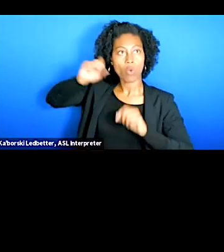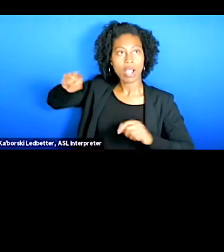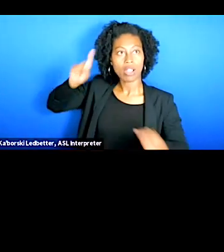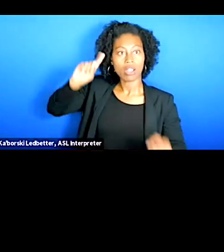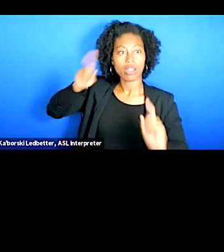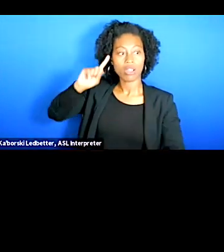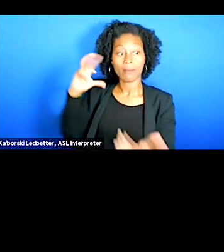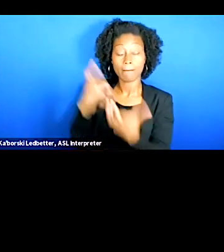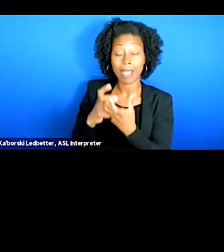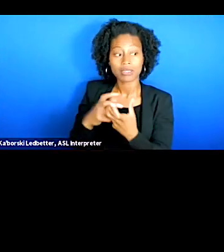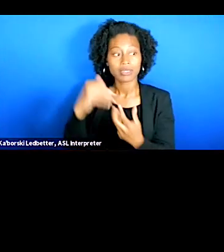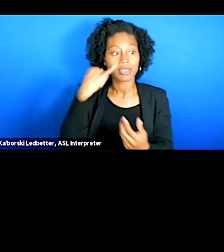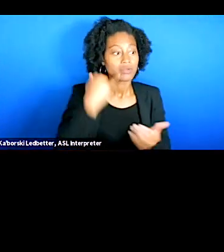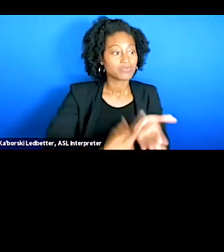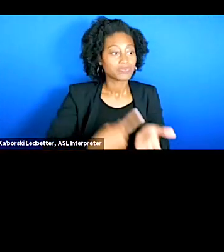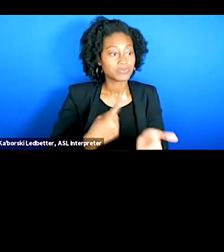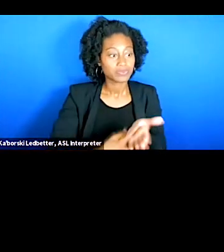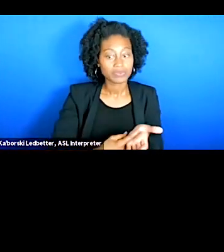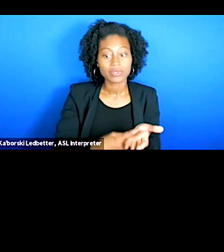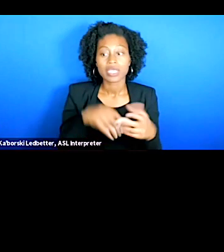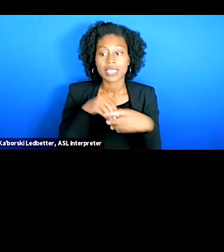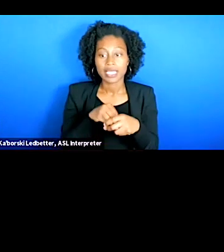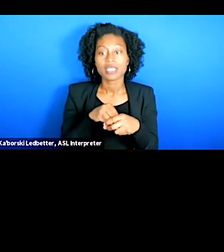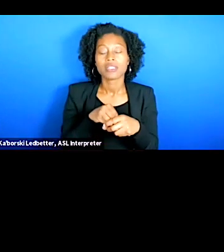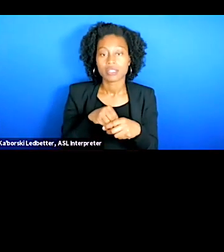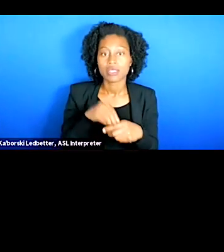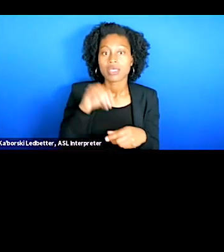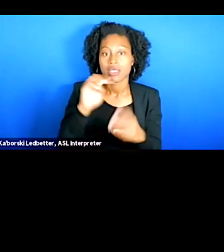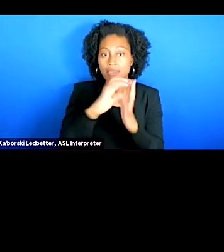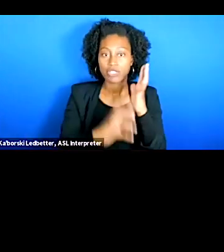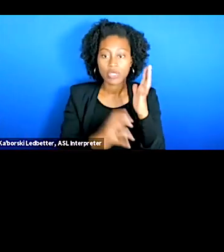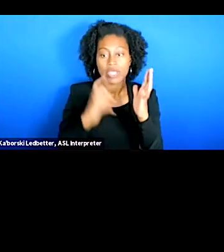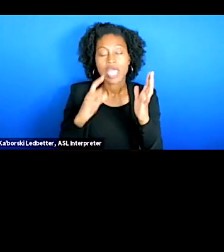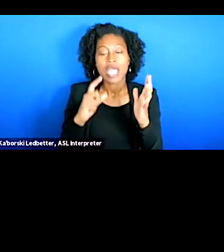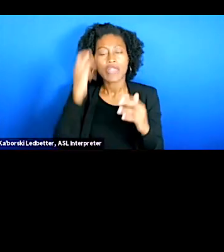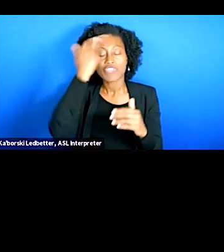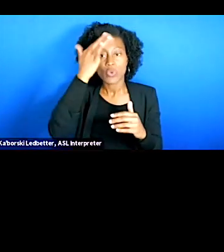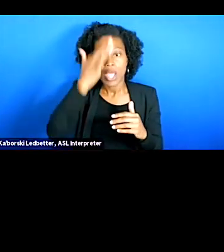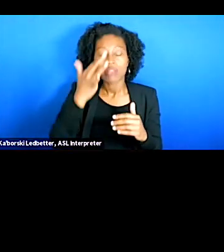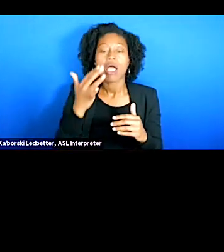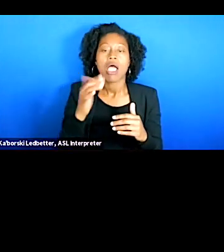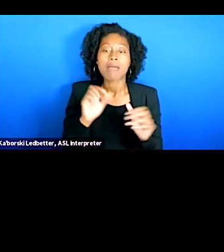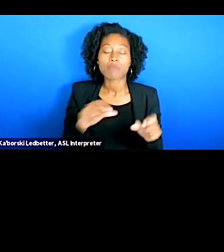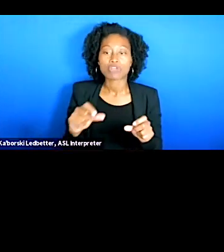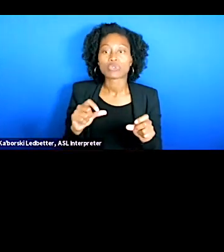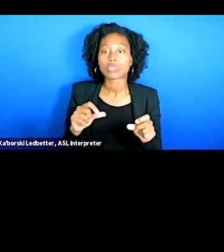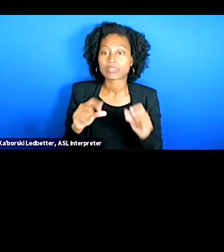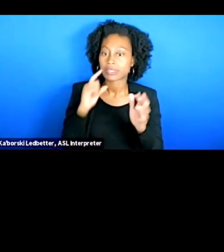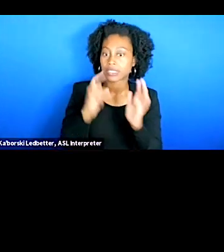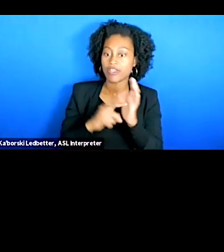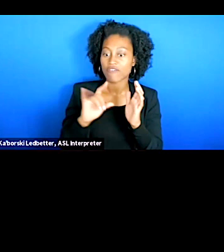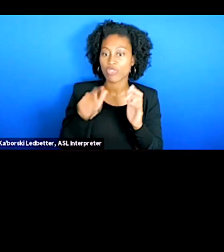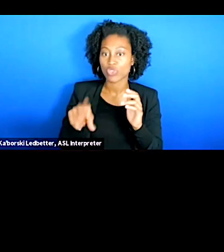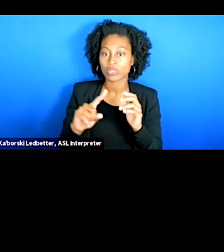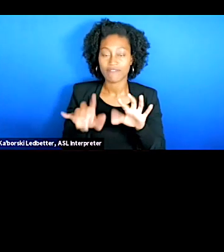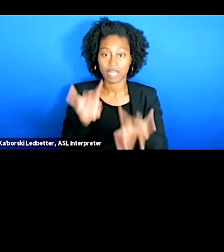The discussion in a manuscript presents the theoretical and practical significance of the metasynthesis findings and looks at the findings through the